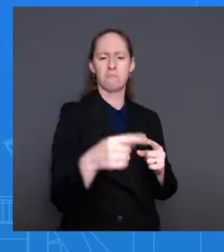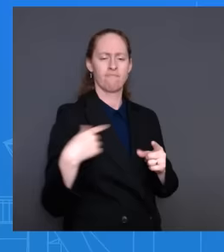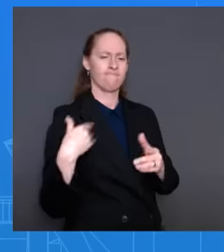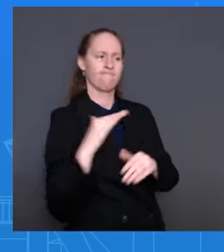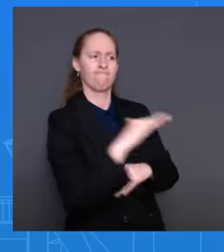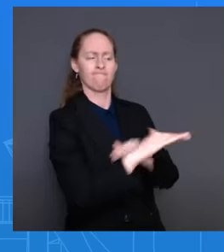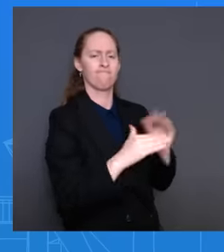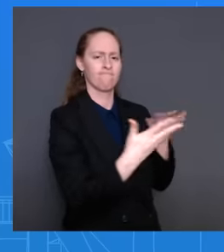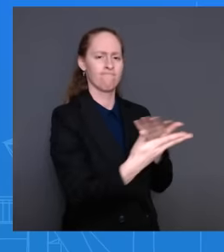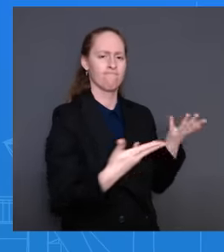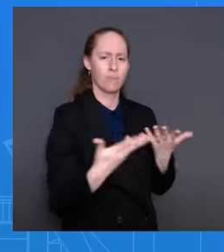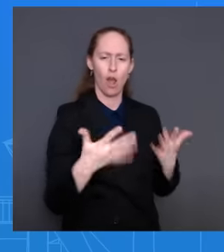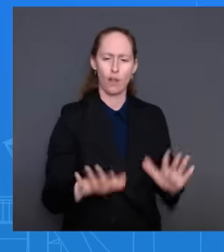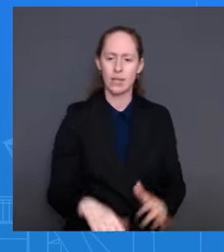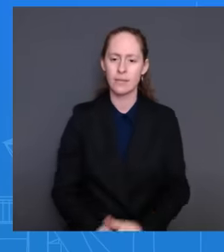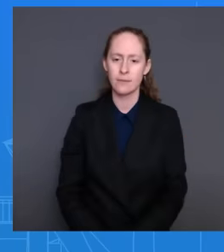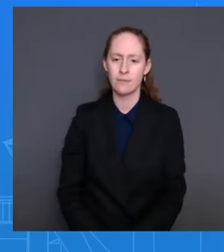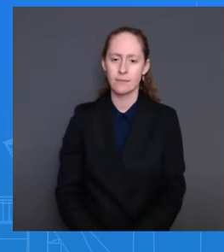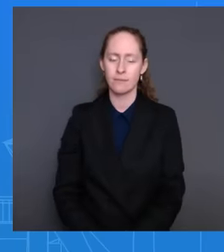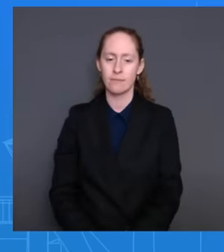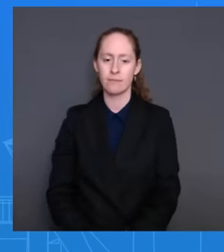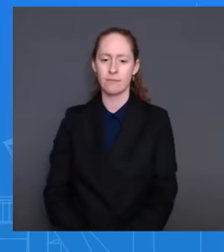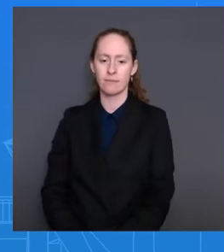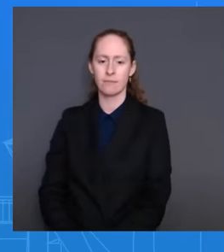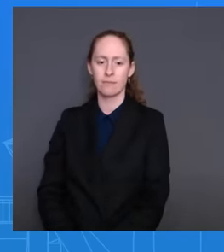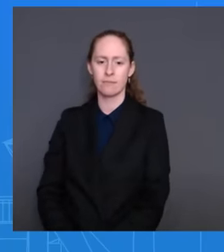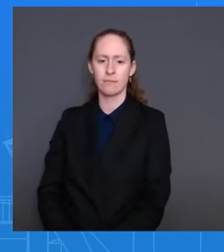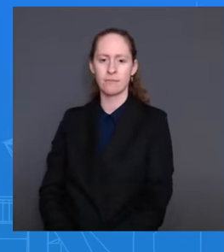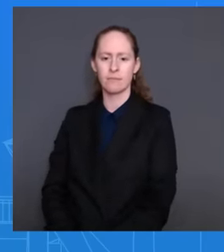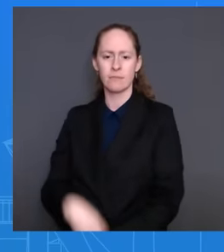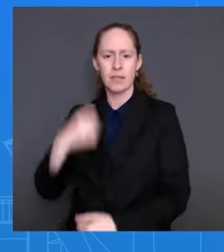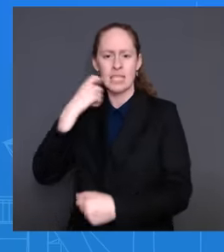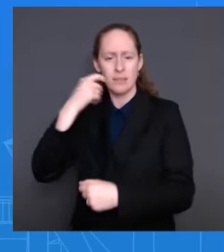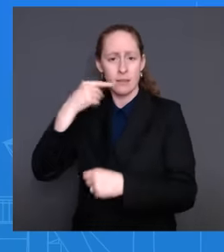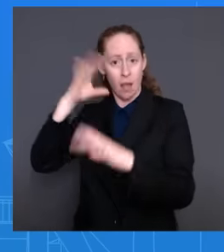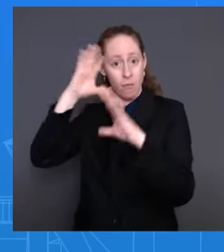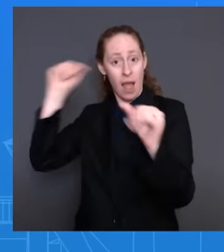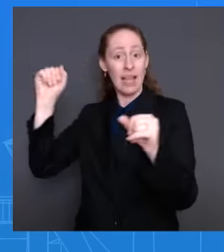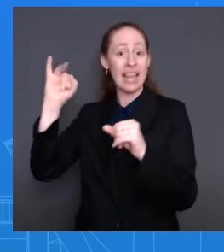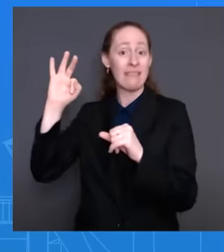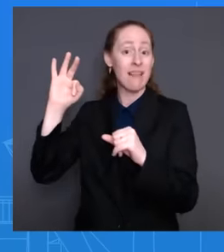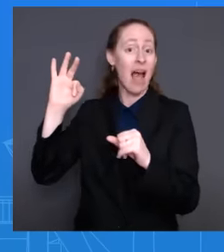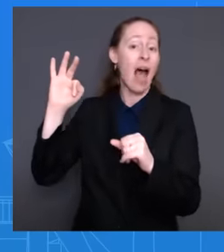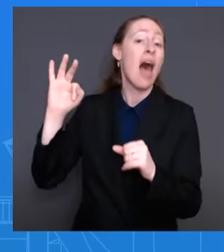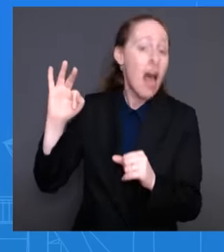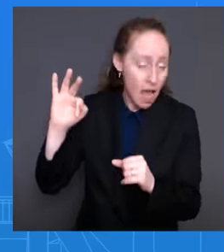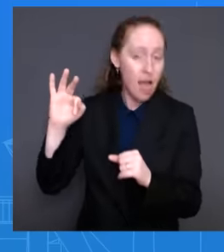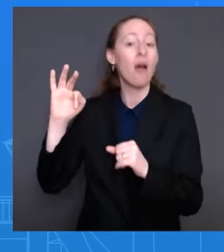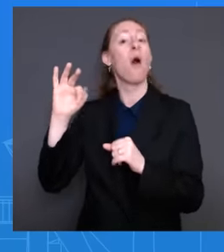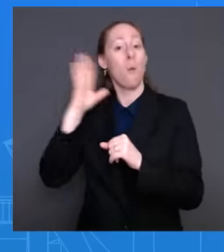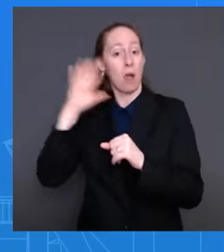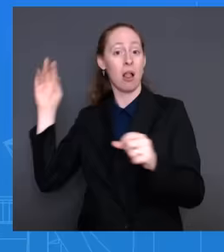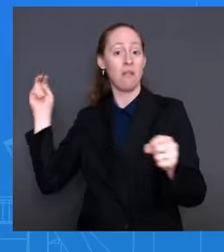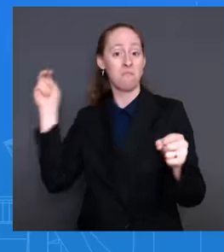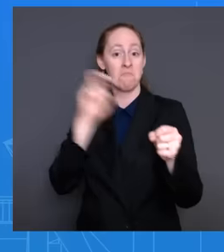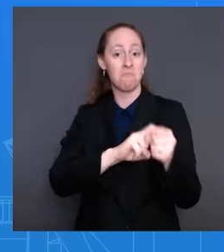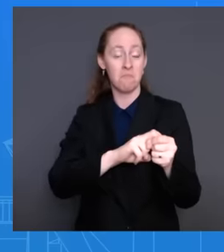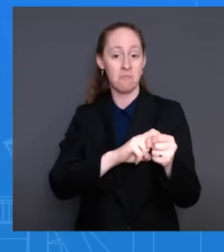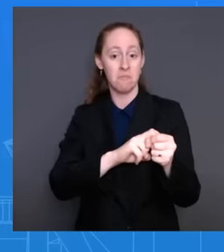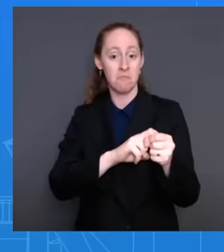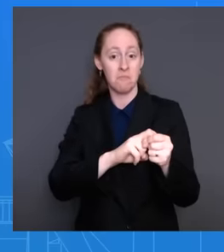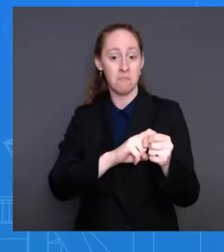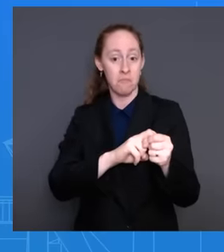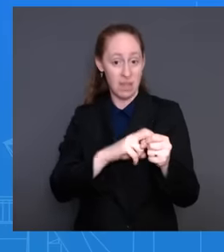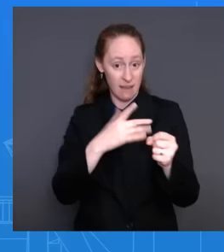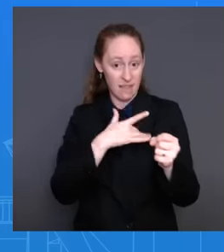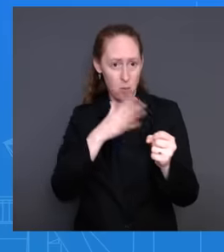Congress on these talks when he believes it's helpful. Does he believe it's helpful right now for him to be involved directly in these negotiations? When the time comes, he will get